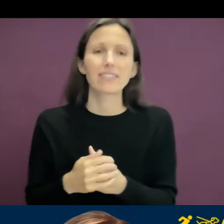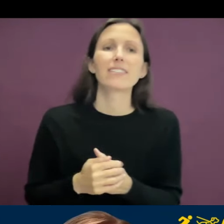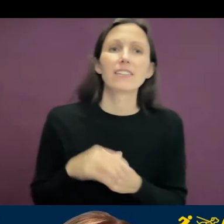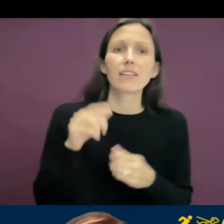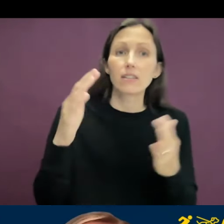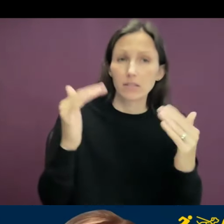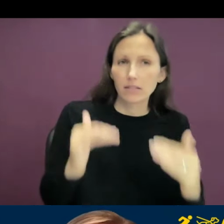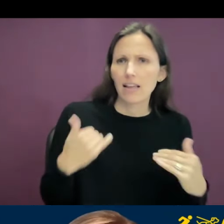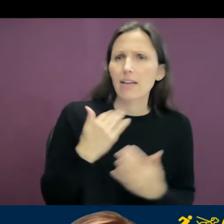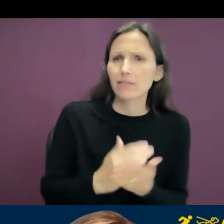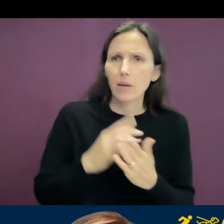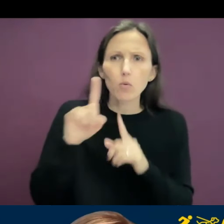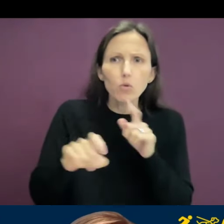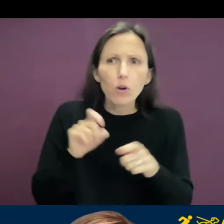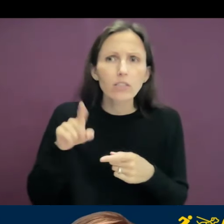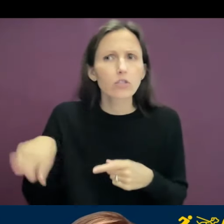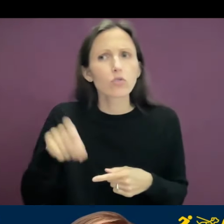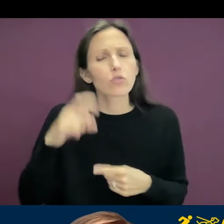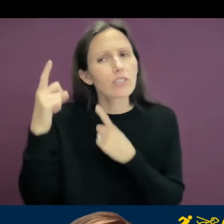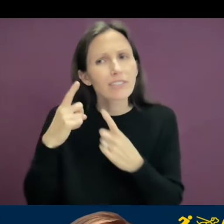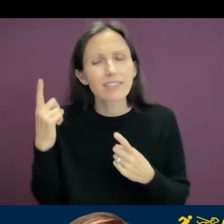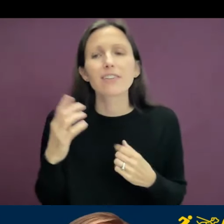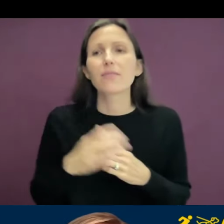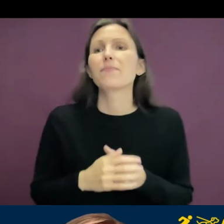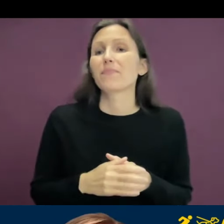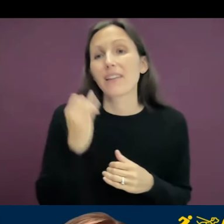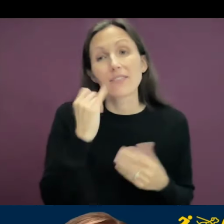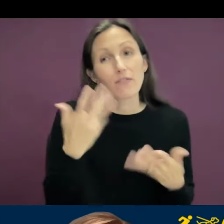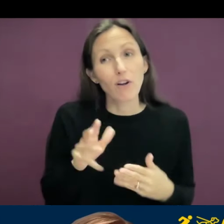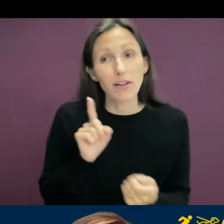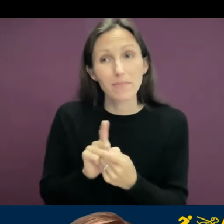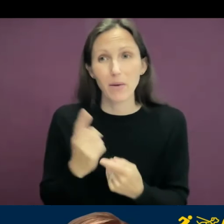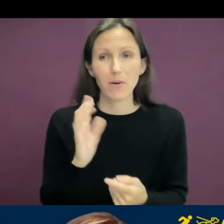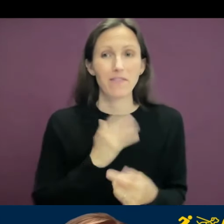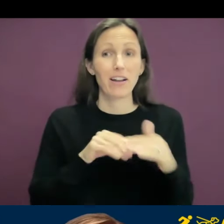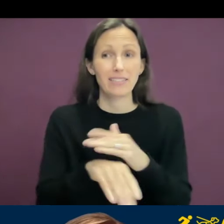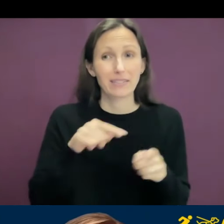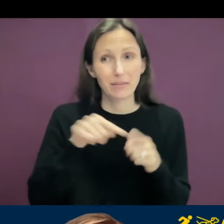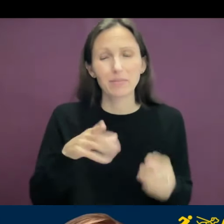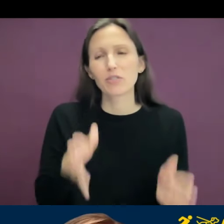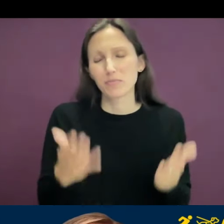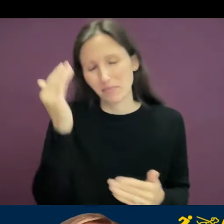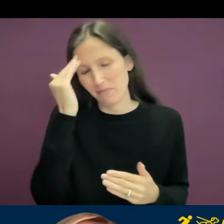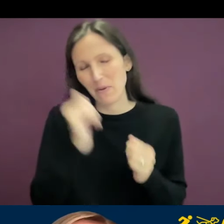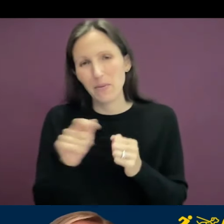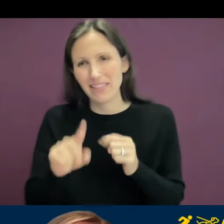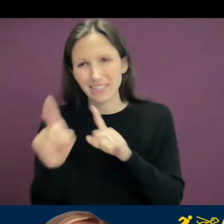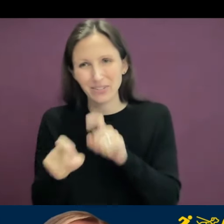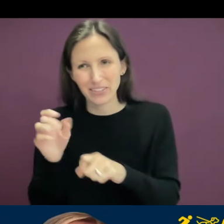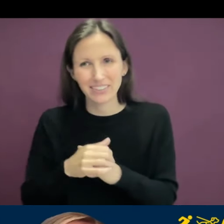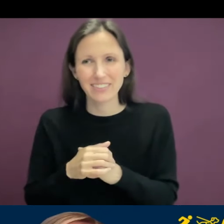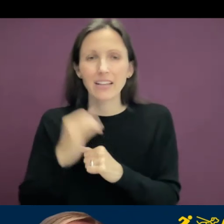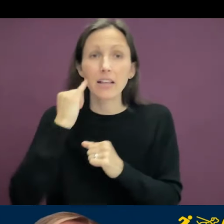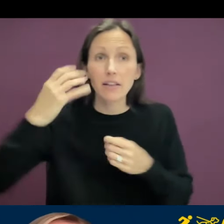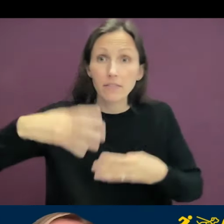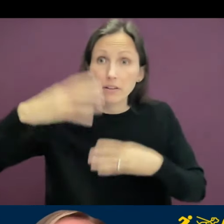accommodation process, and many of these may sound familiar if you've met with one of our accessibility specialists. When we scroll down further,